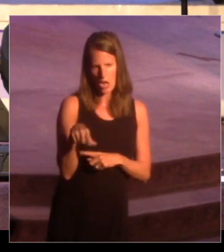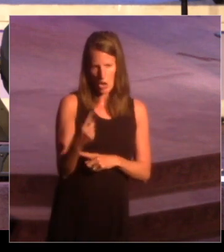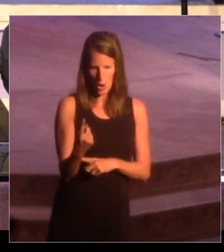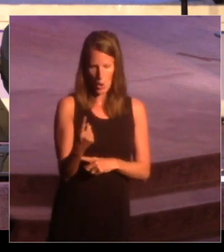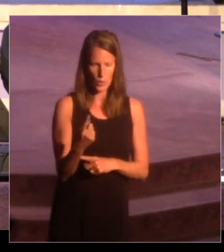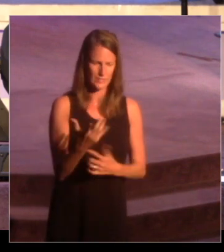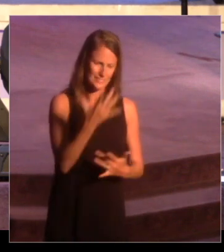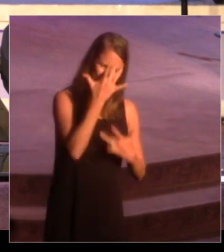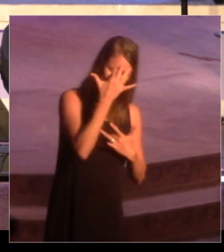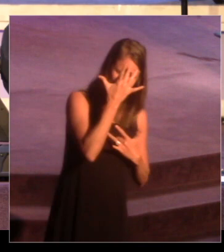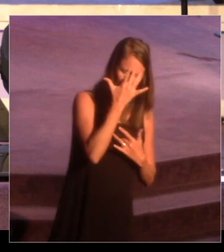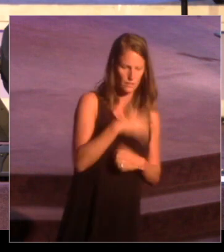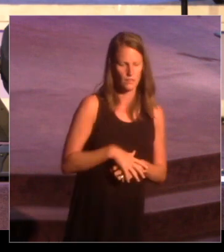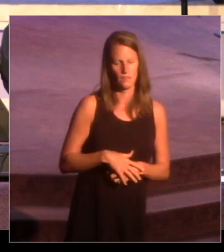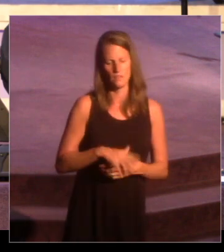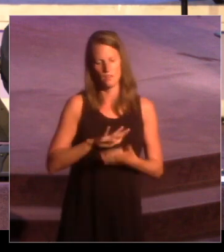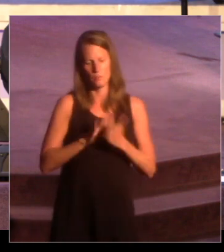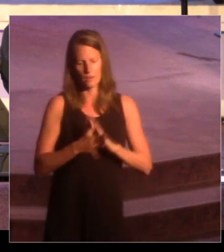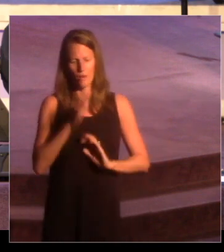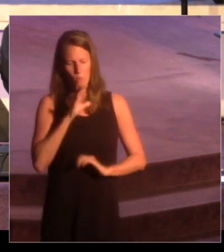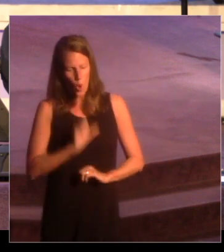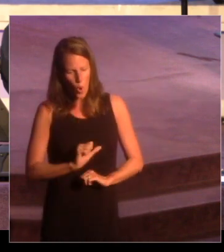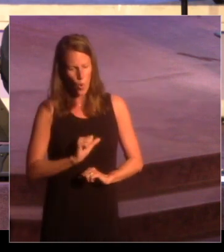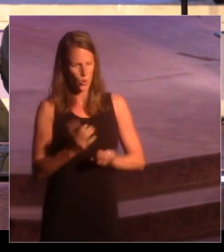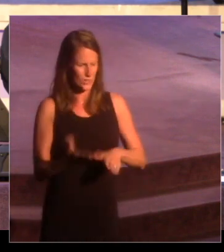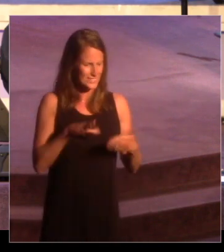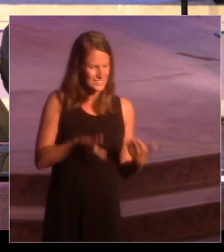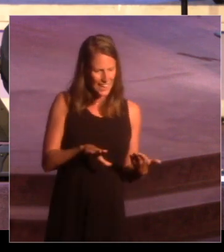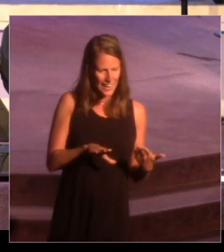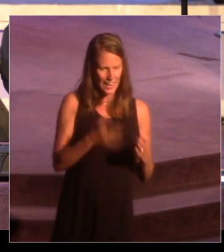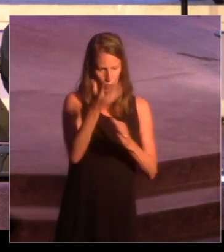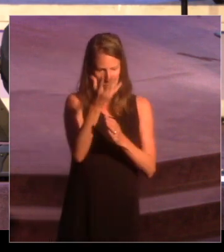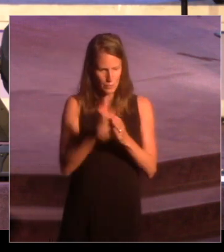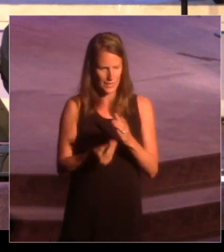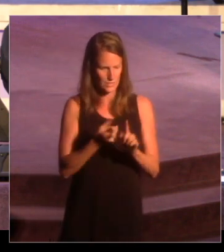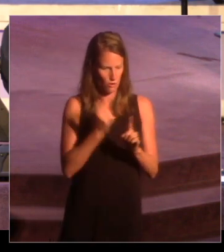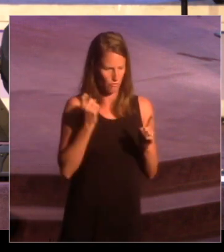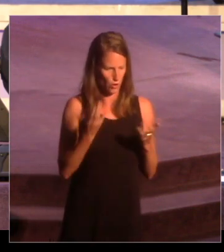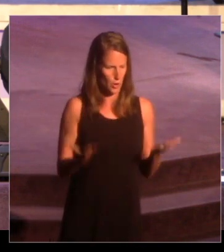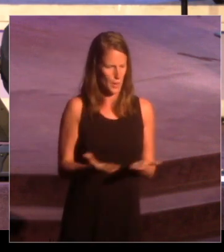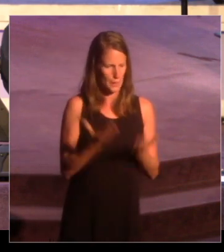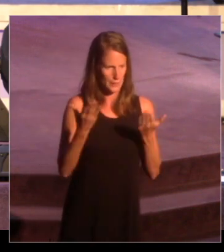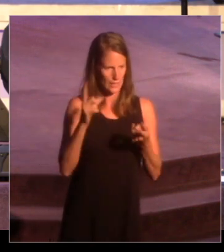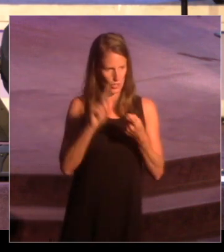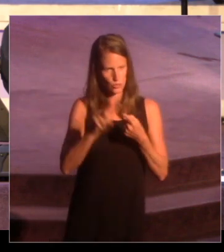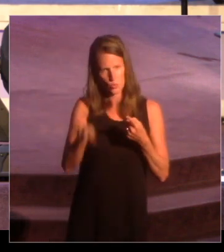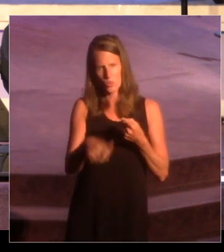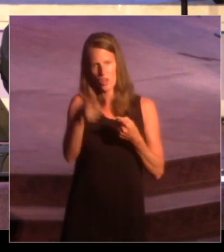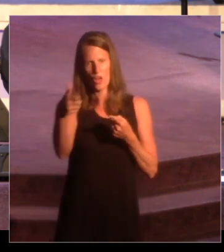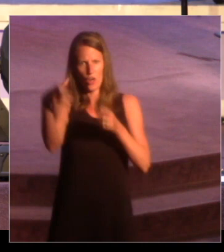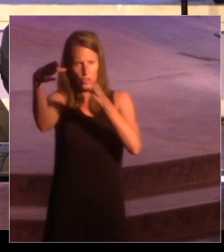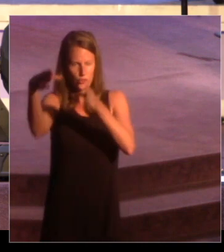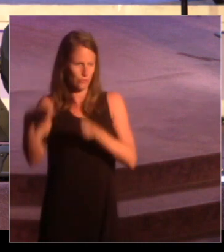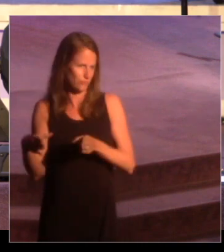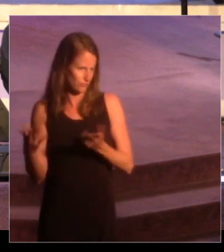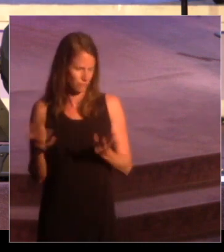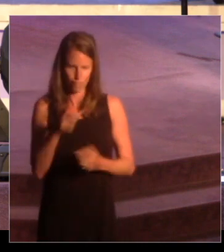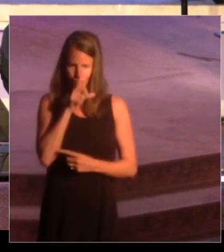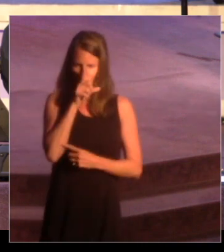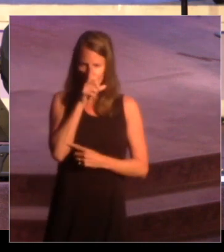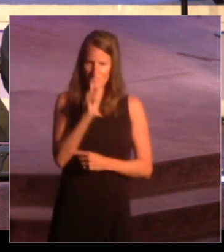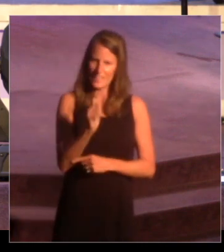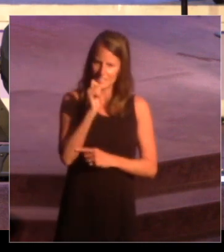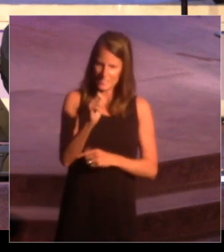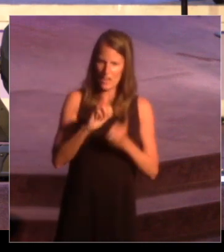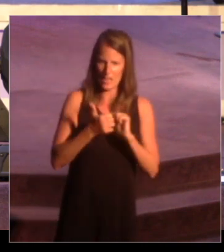grow sick or when we grow old or when we die and we pass on from this life to the next. That is not the primary way